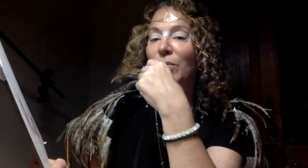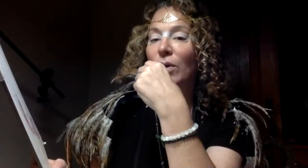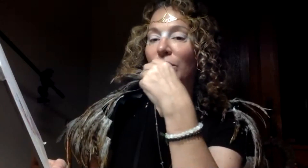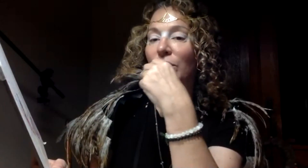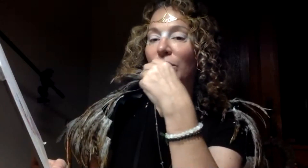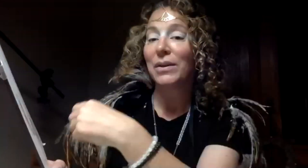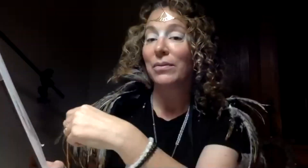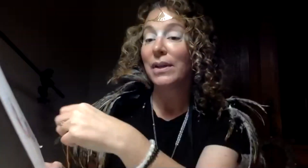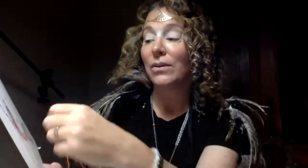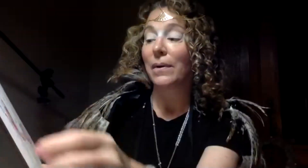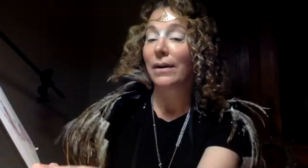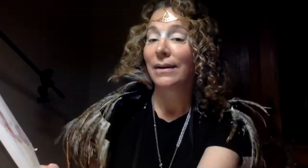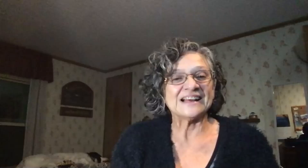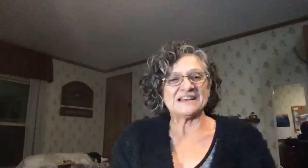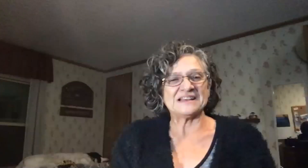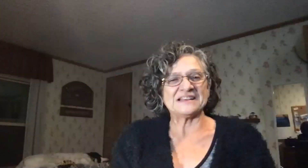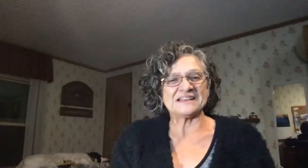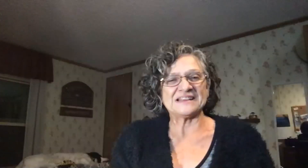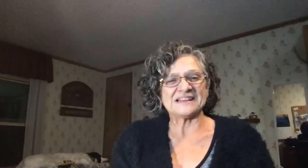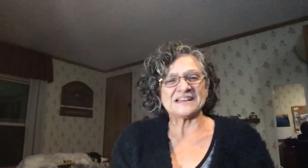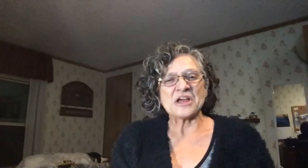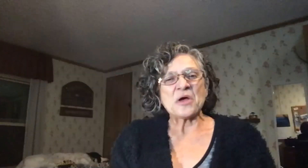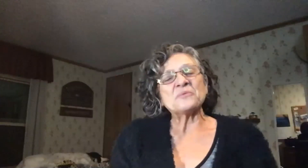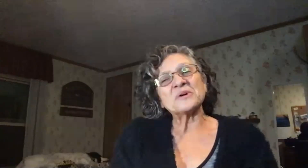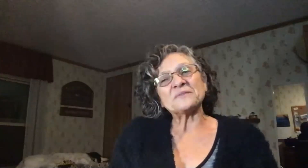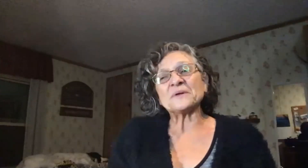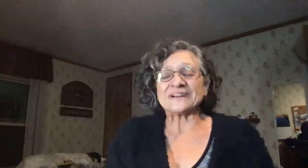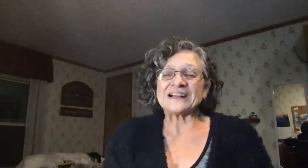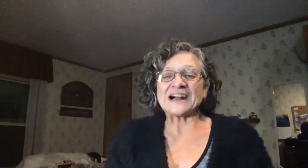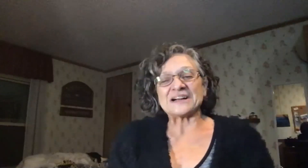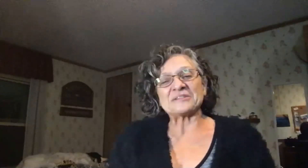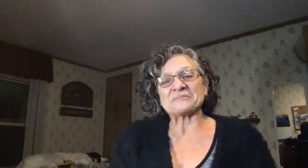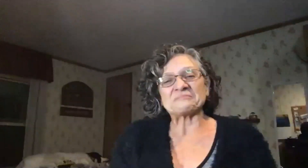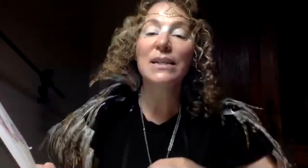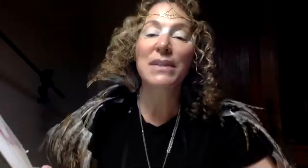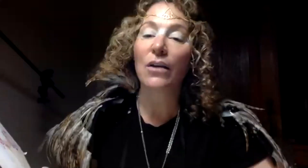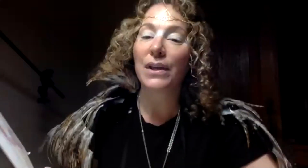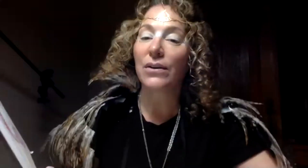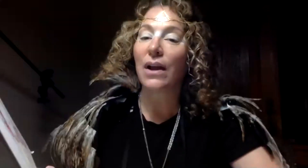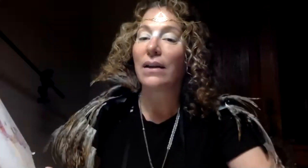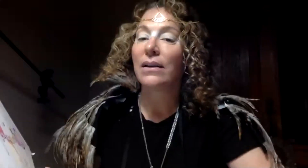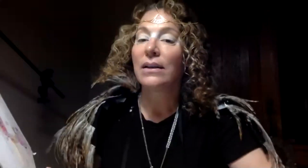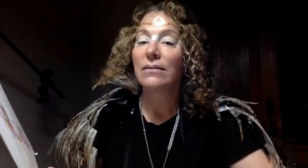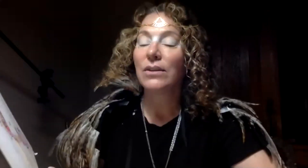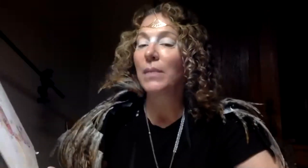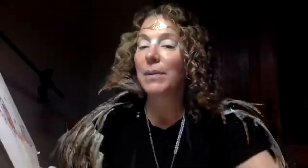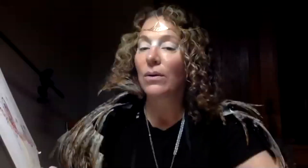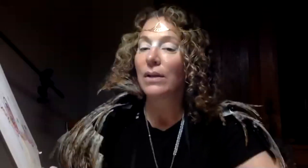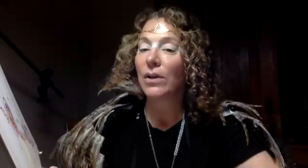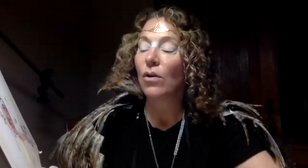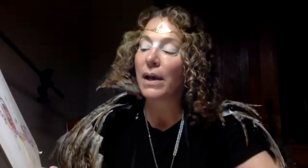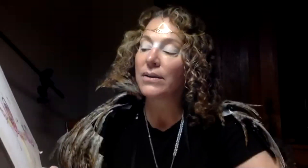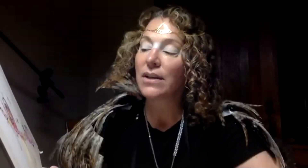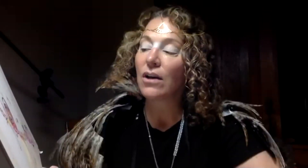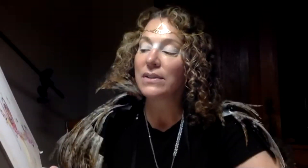Maybe you're more of a rule follower than you think you are. I'm just saying like there's something like maybe deep down that you maybe don't